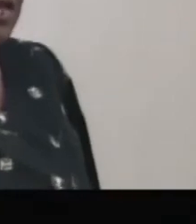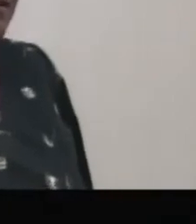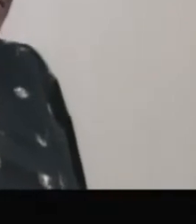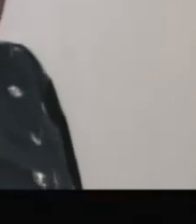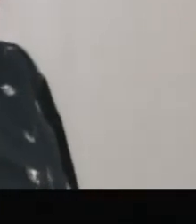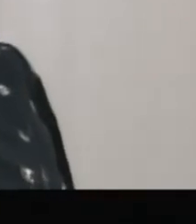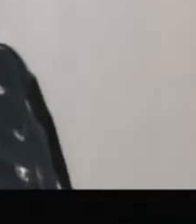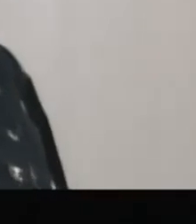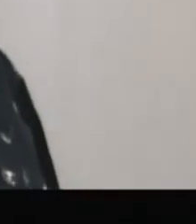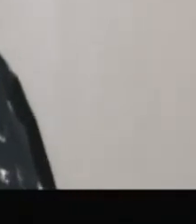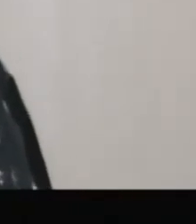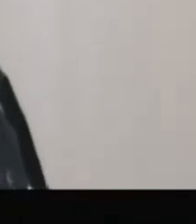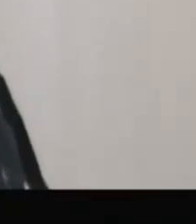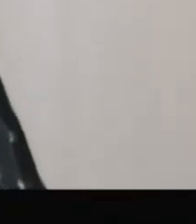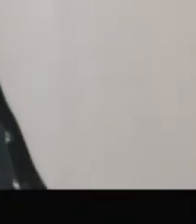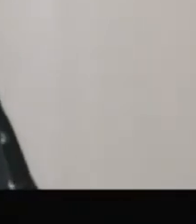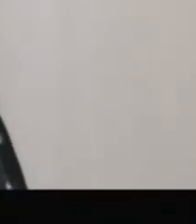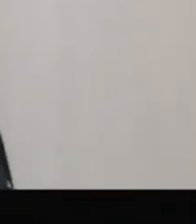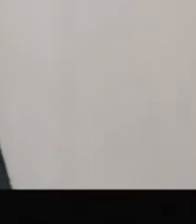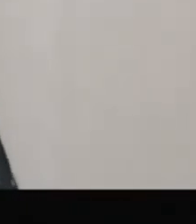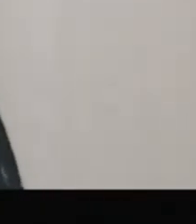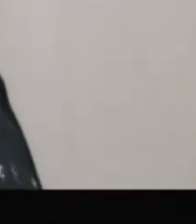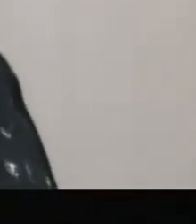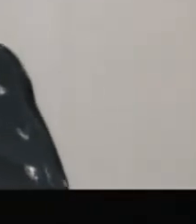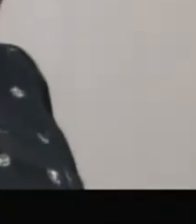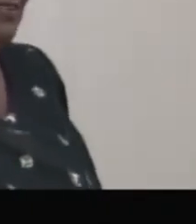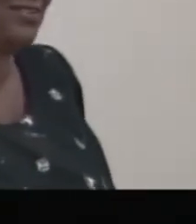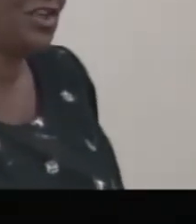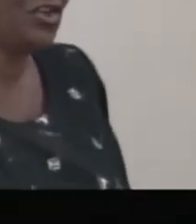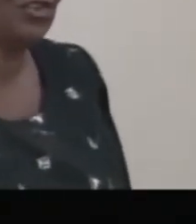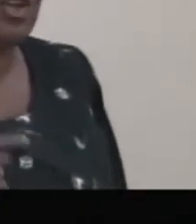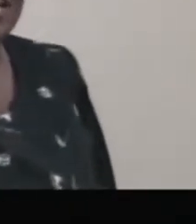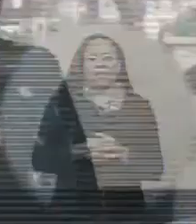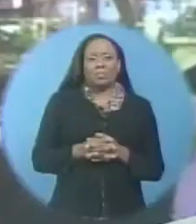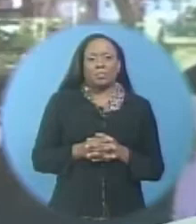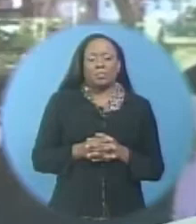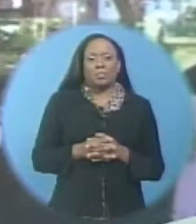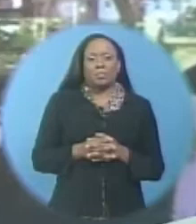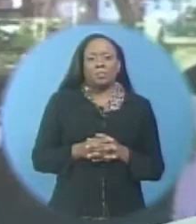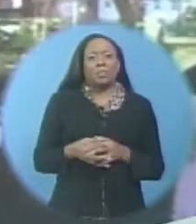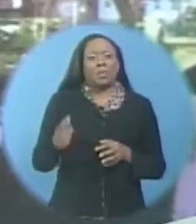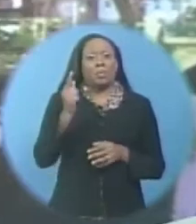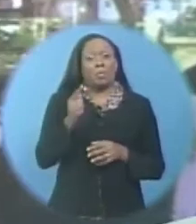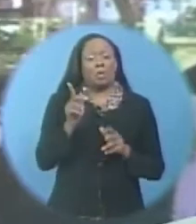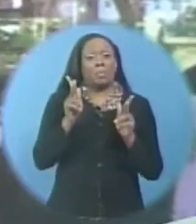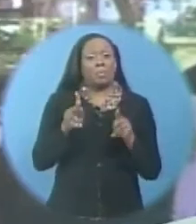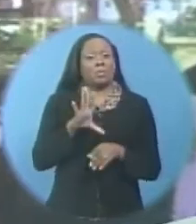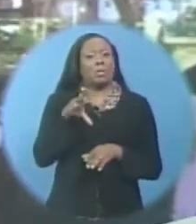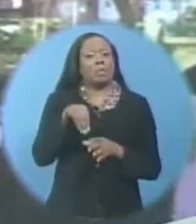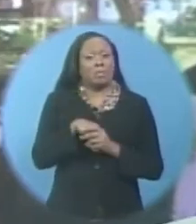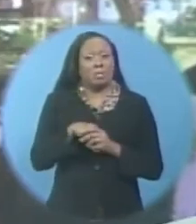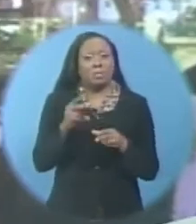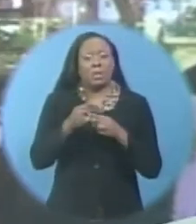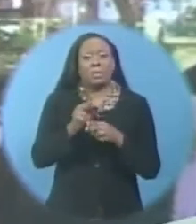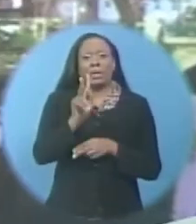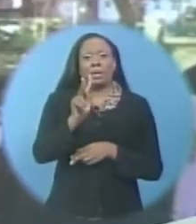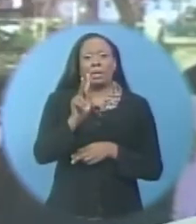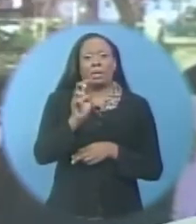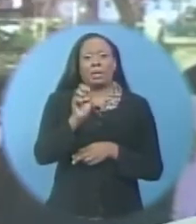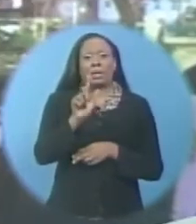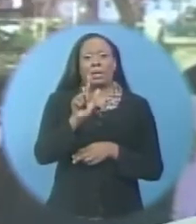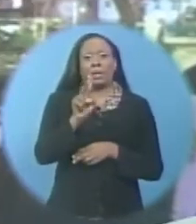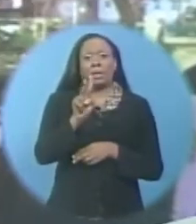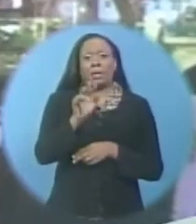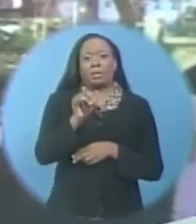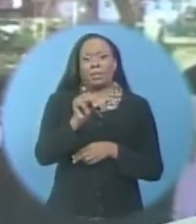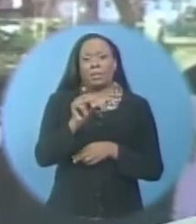would have instilled this in you and she would have pounded this in your ears. One of the participants, Kelvin Arthur, a member